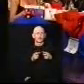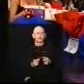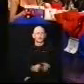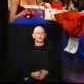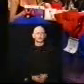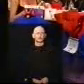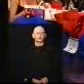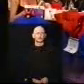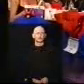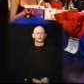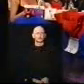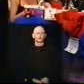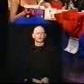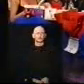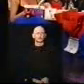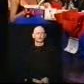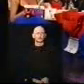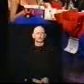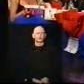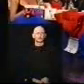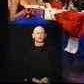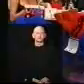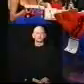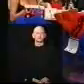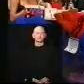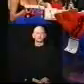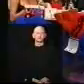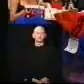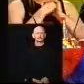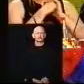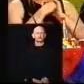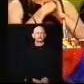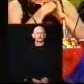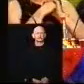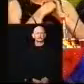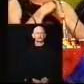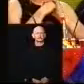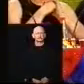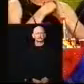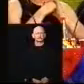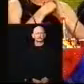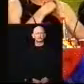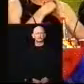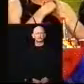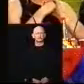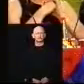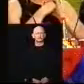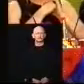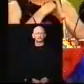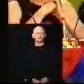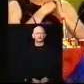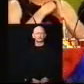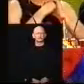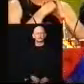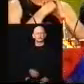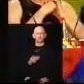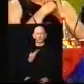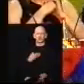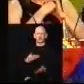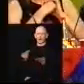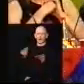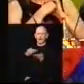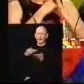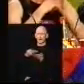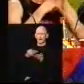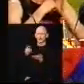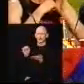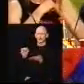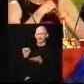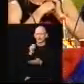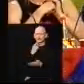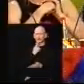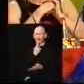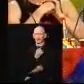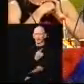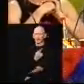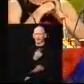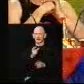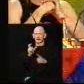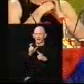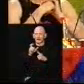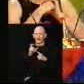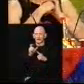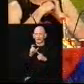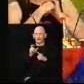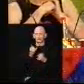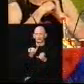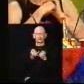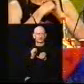There was a debate With Pauline Hanson It was very funny Sally Just Mind just adding to Just a point there Canberra is a very Very cold and dirty